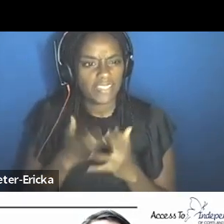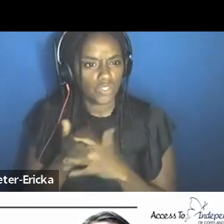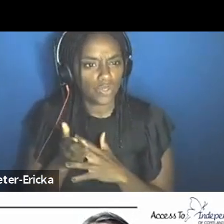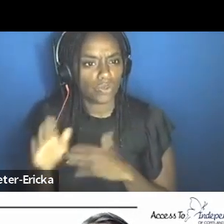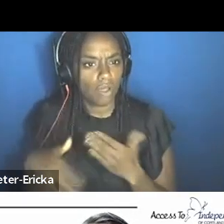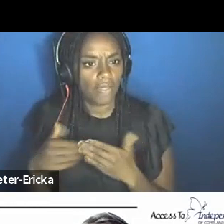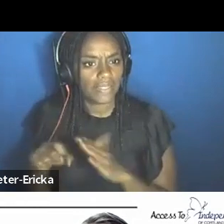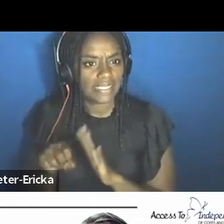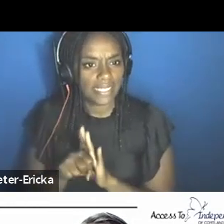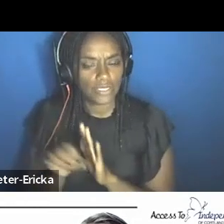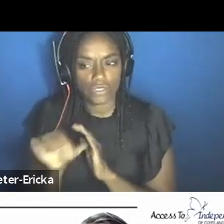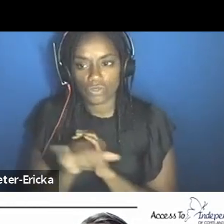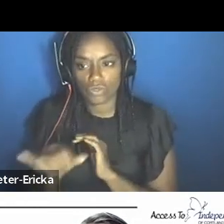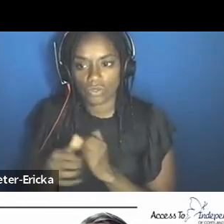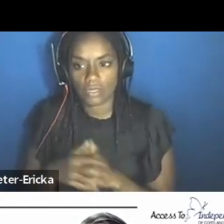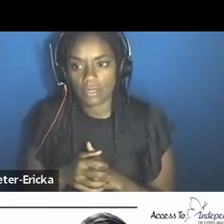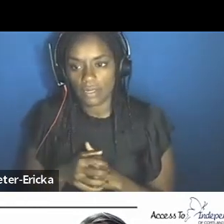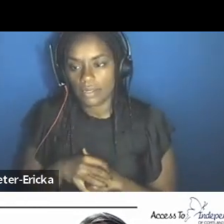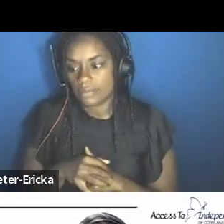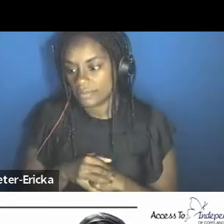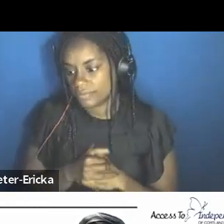Just as we're trying to connect folks with